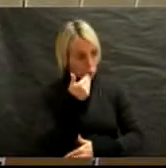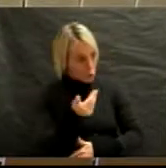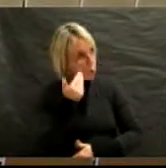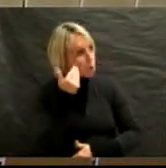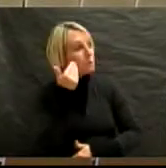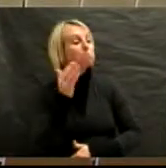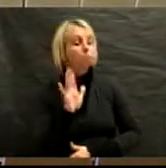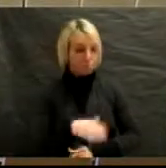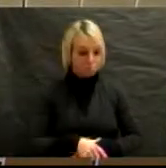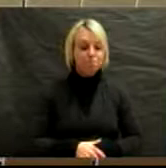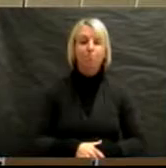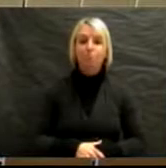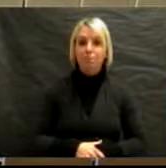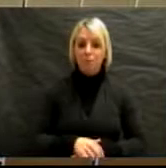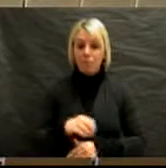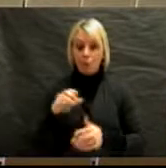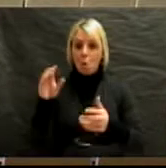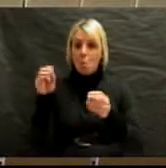clerk?